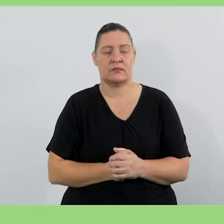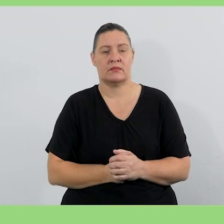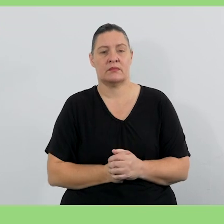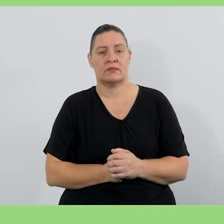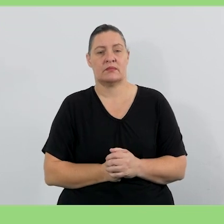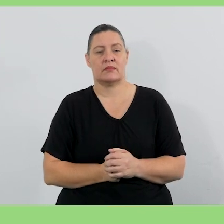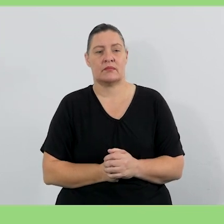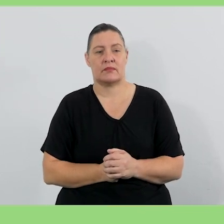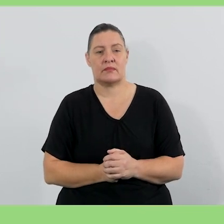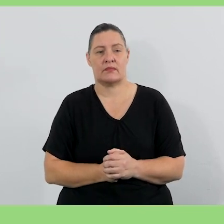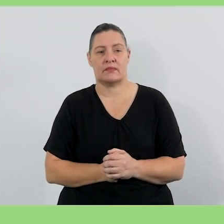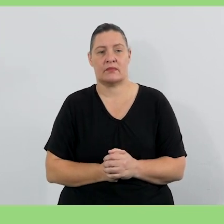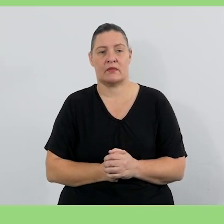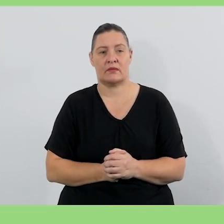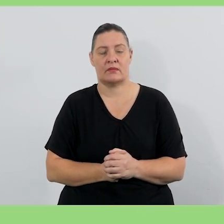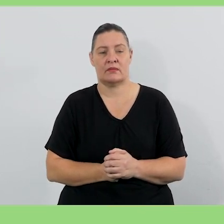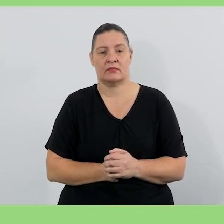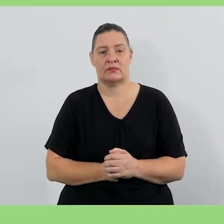decomposers